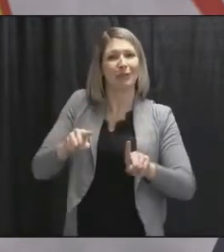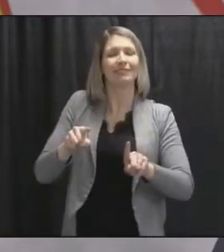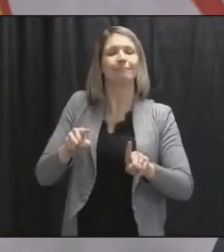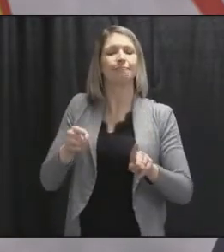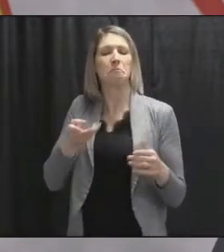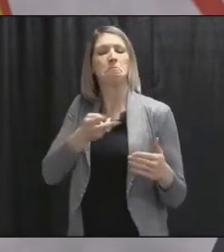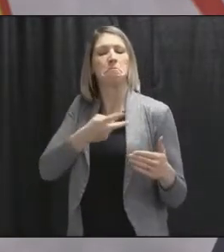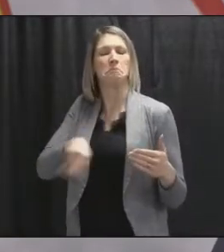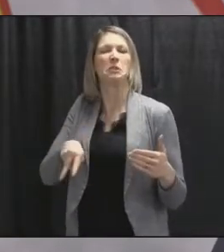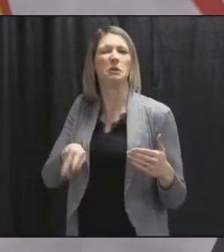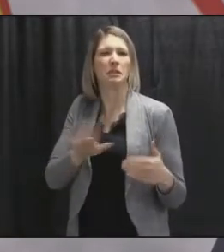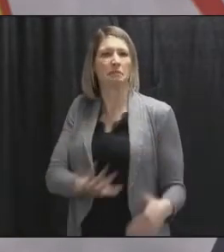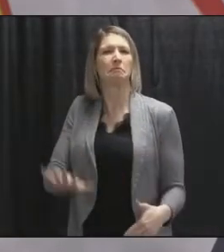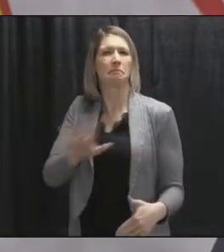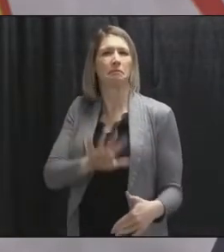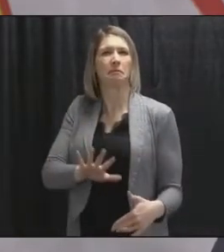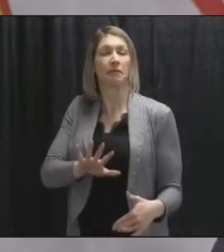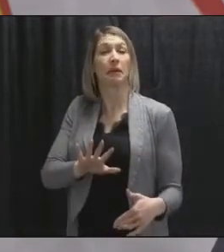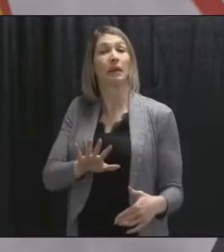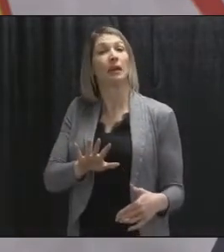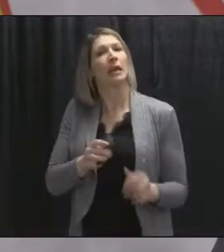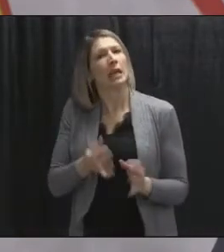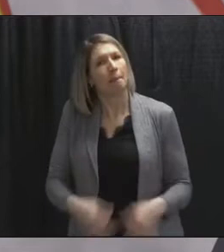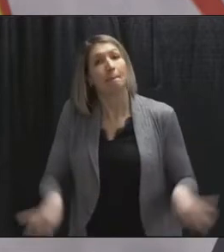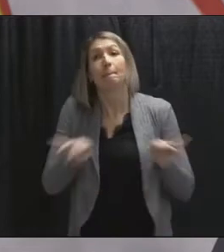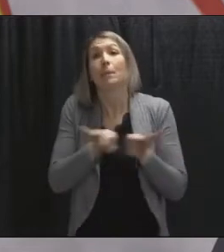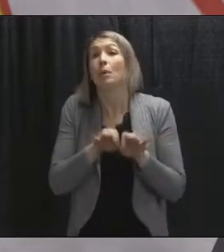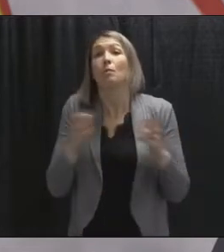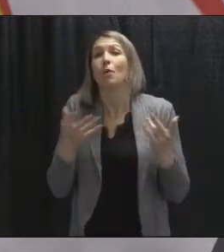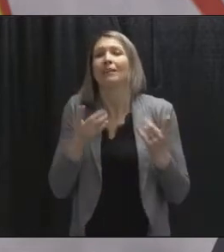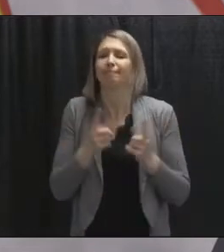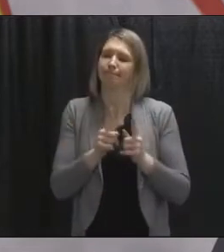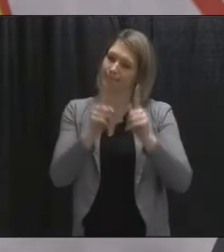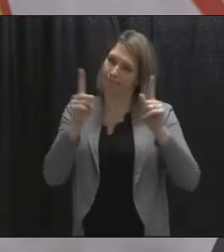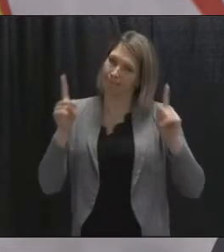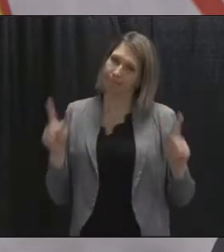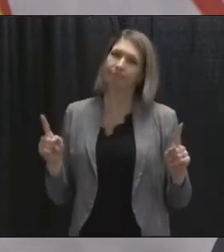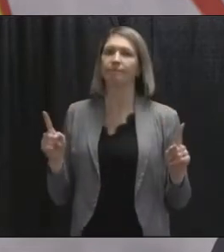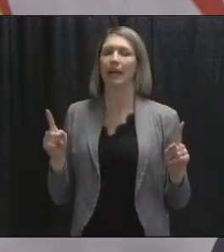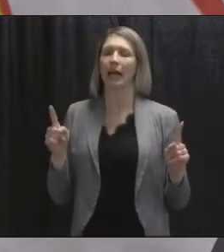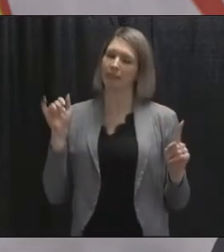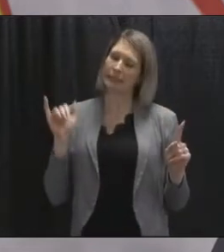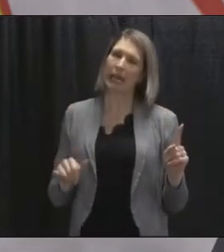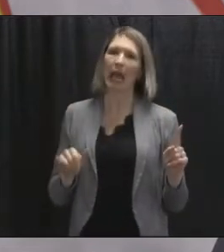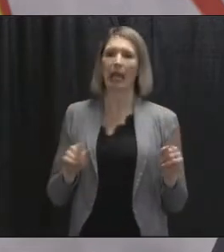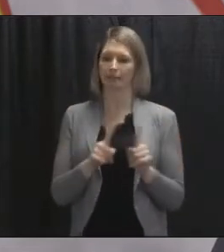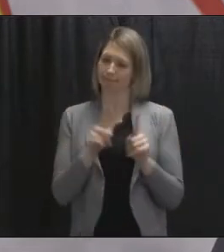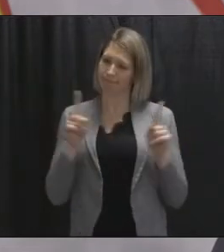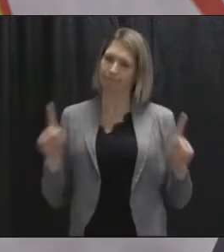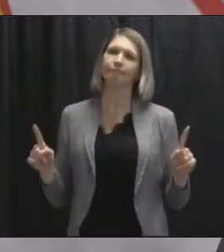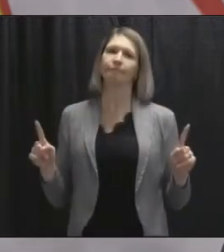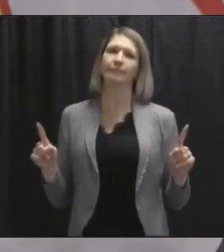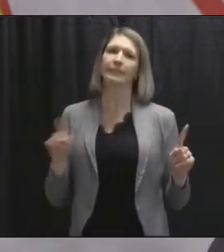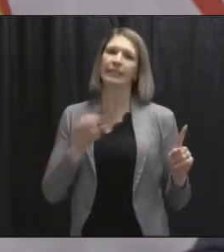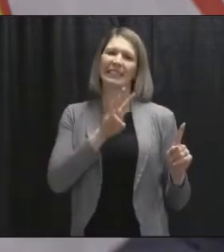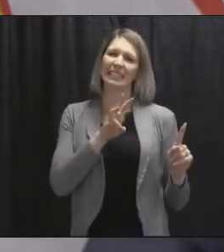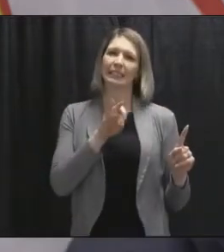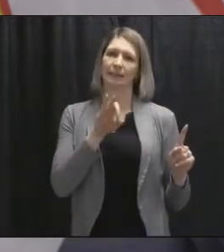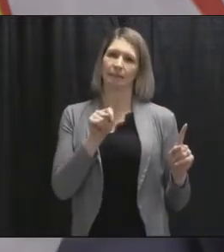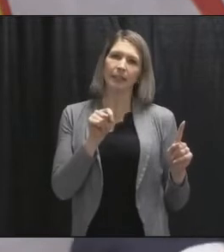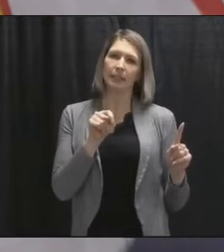disciplined. That is what will stop the spread of this virus. We have to maintain a distance of 6 feet